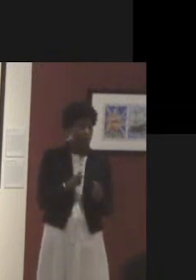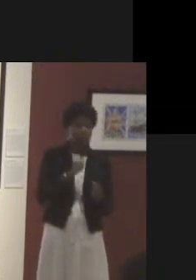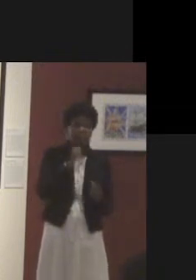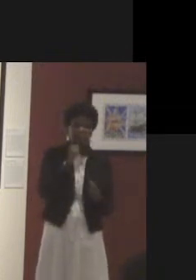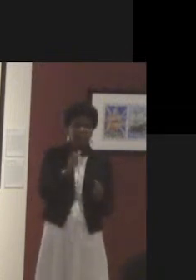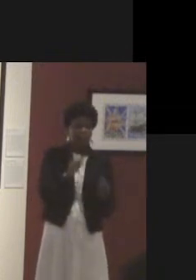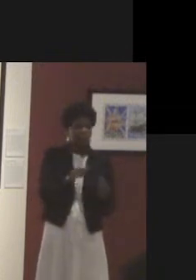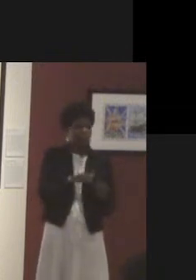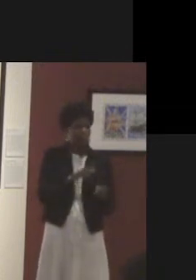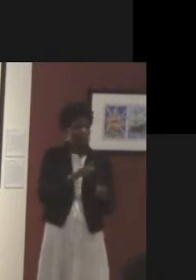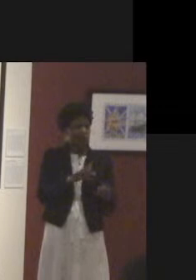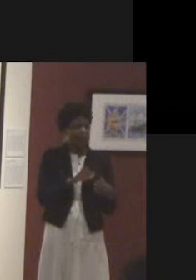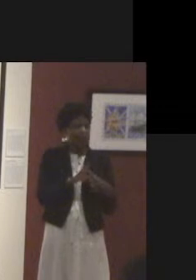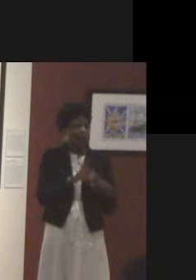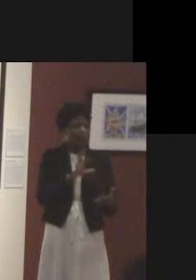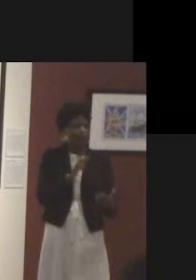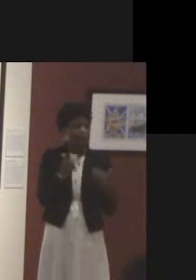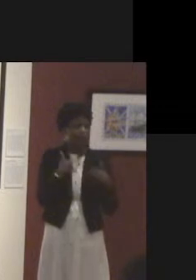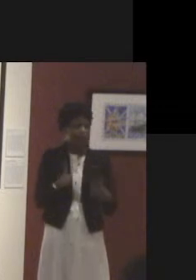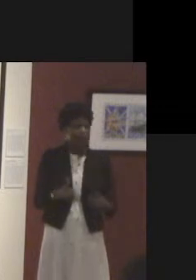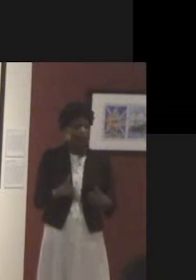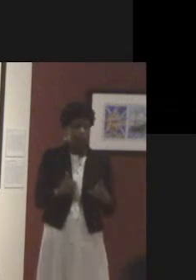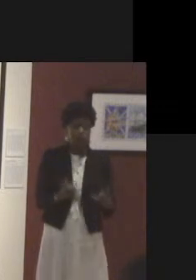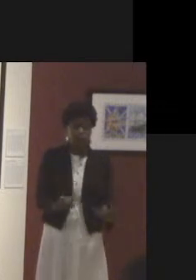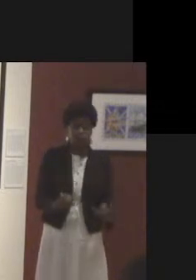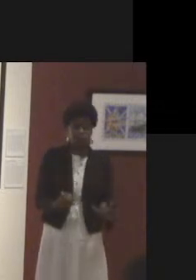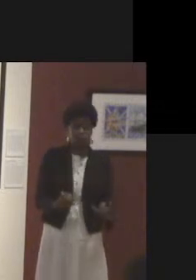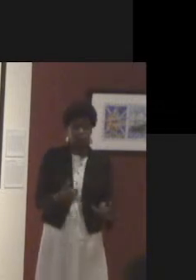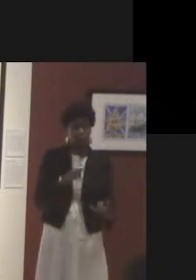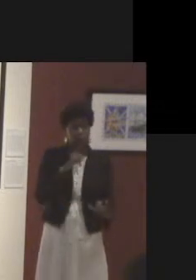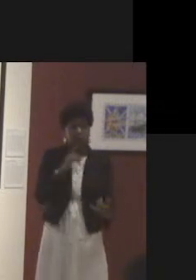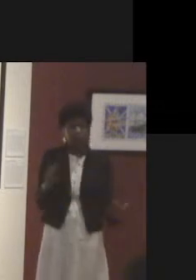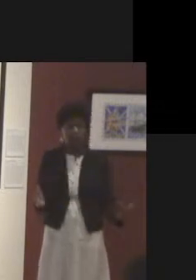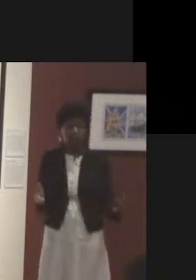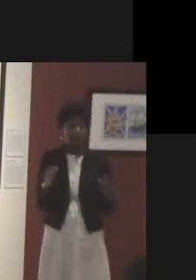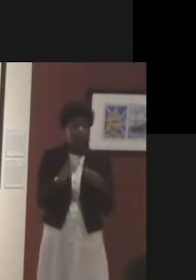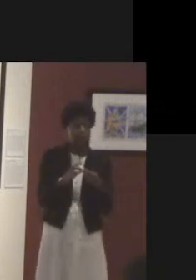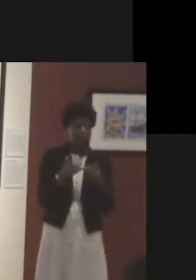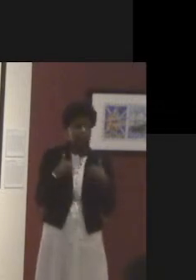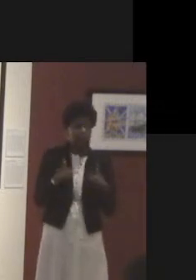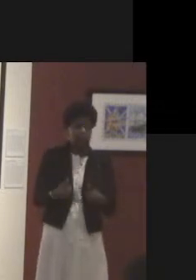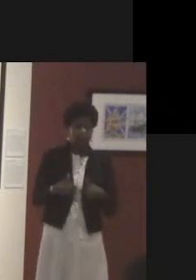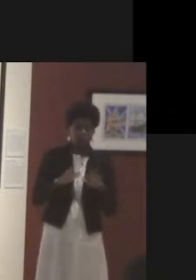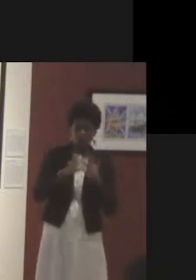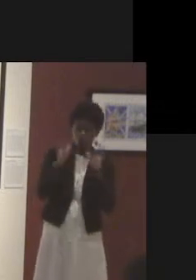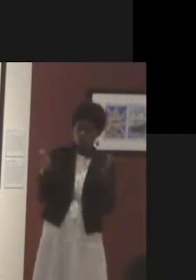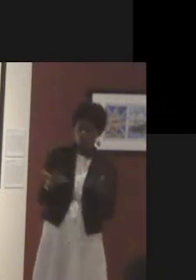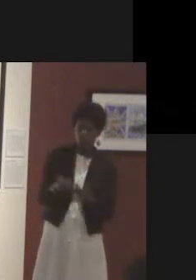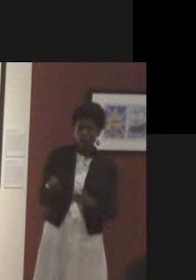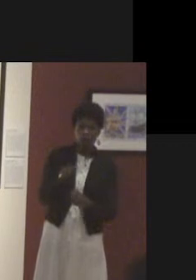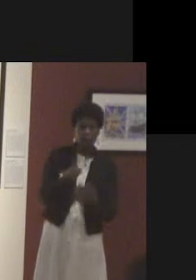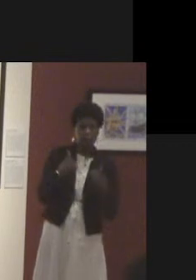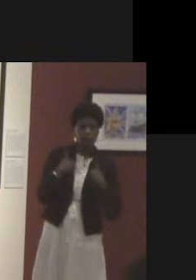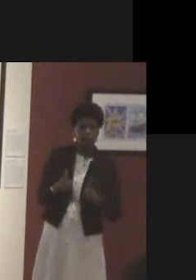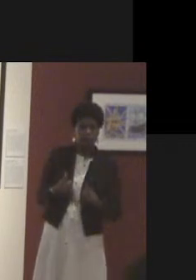present, but attaches this body to the world of other bodies," end quote.